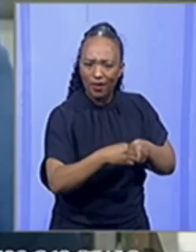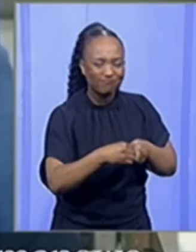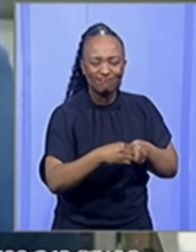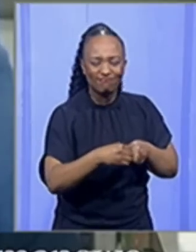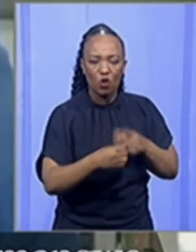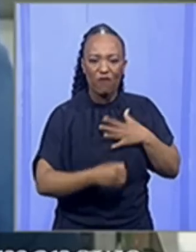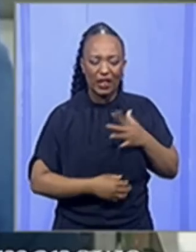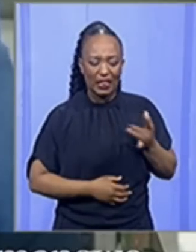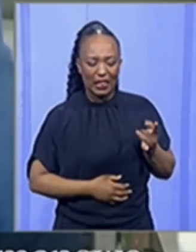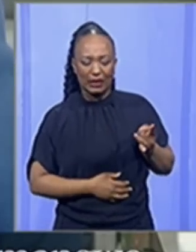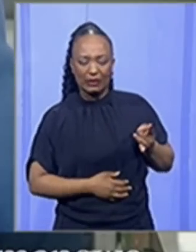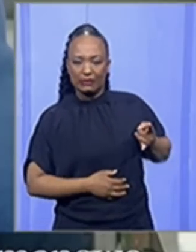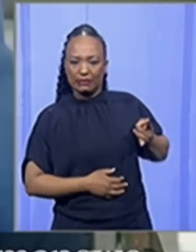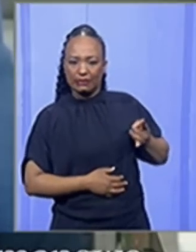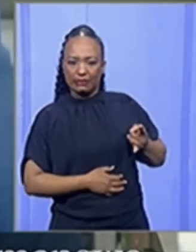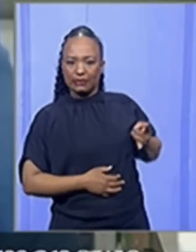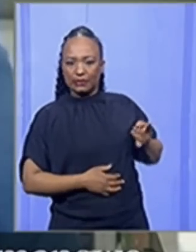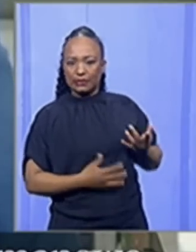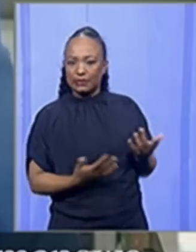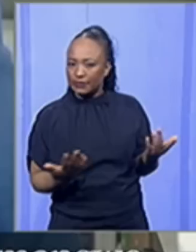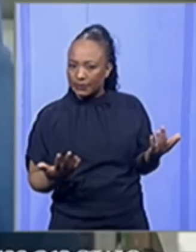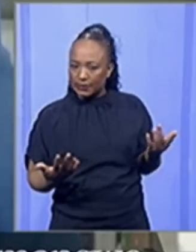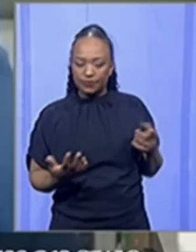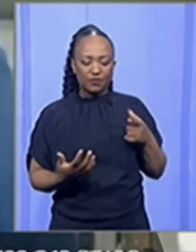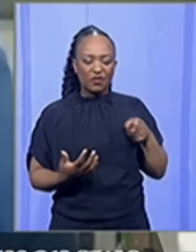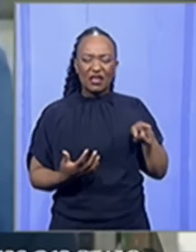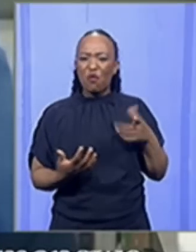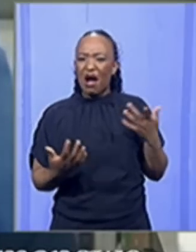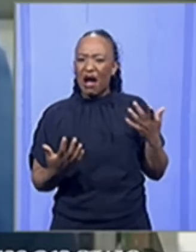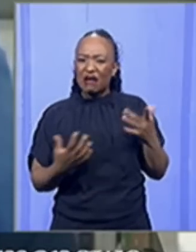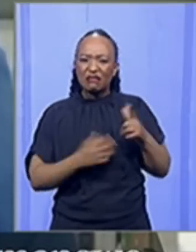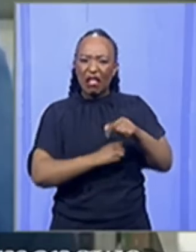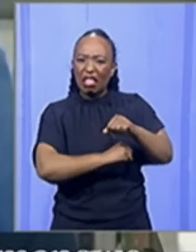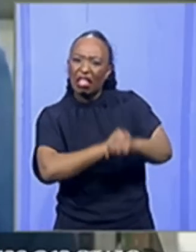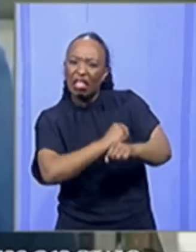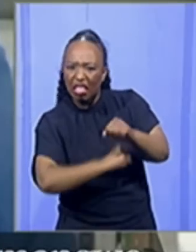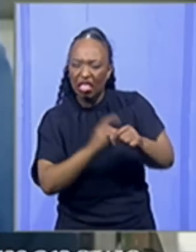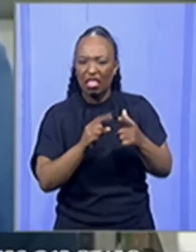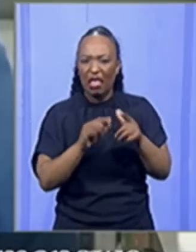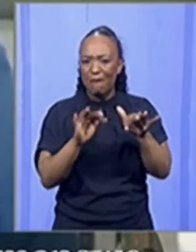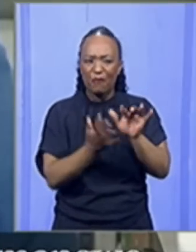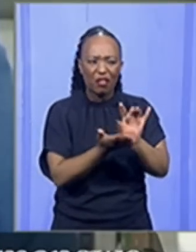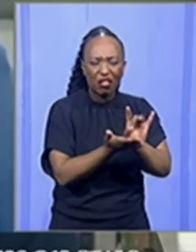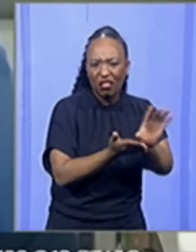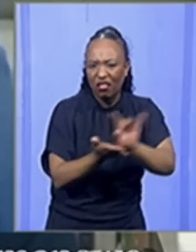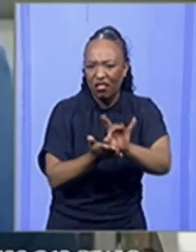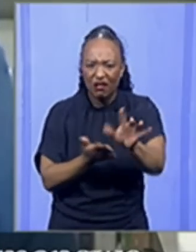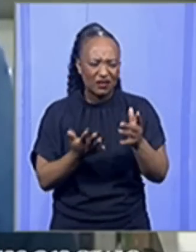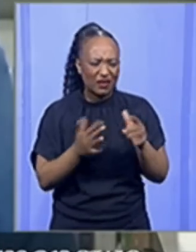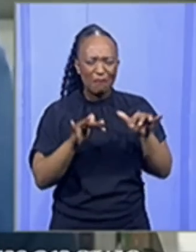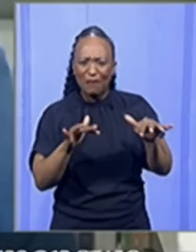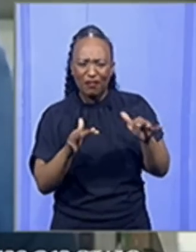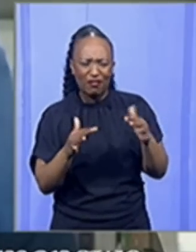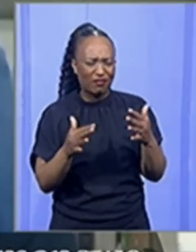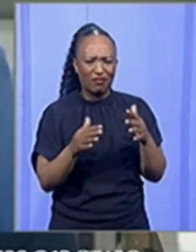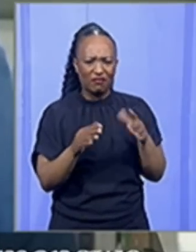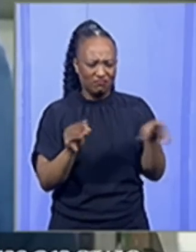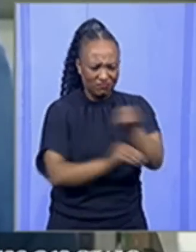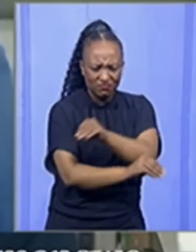now is instability, is ill treatment of individuals, and these people are being